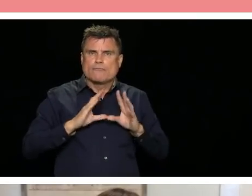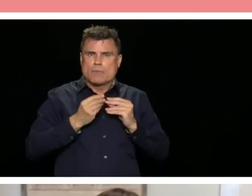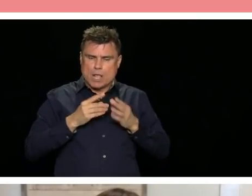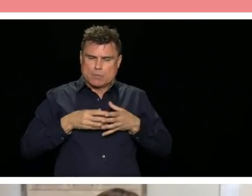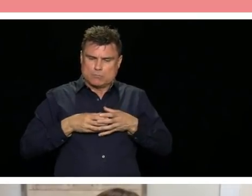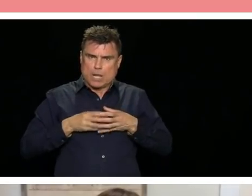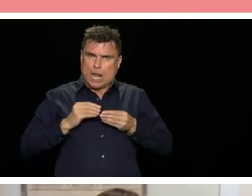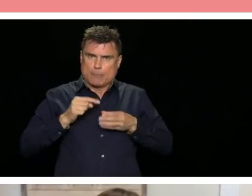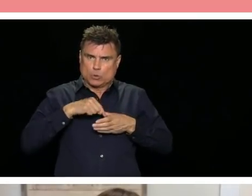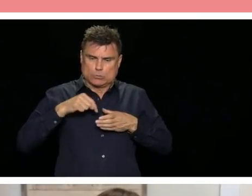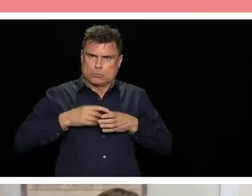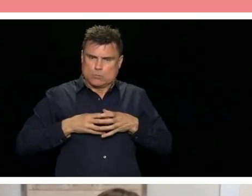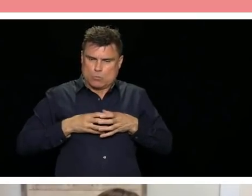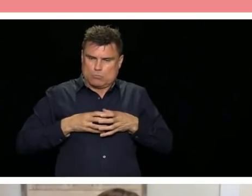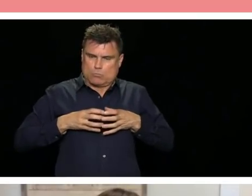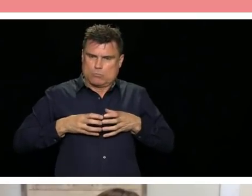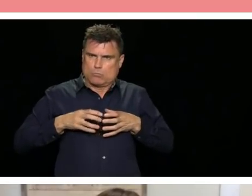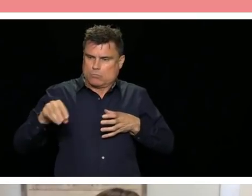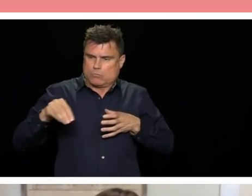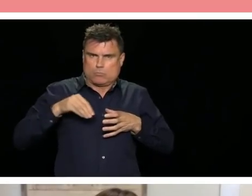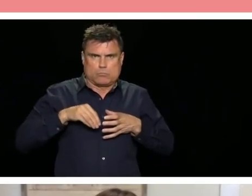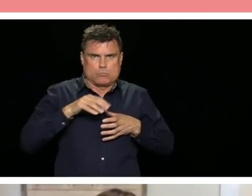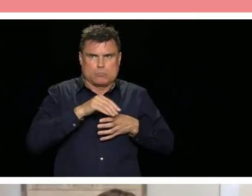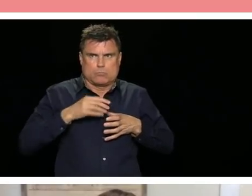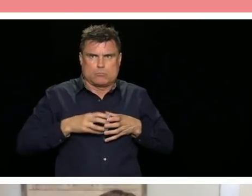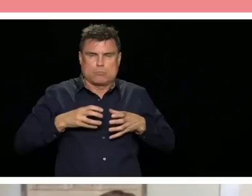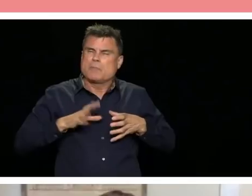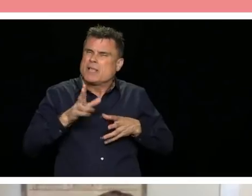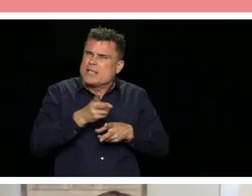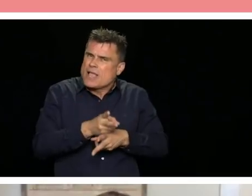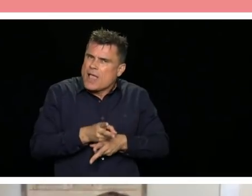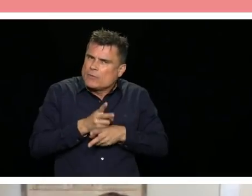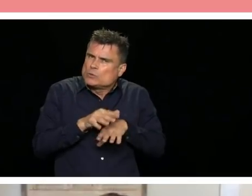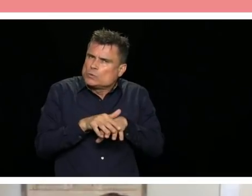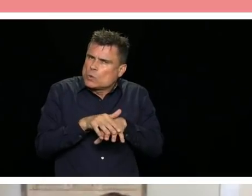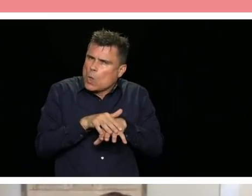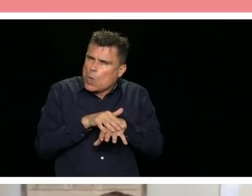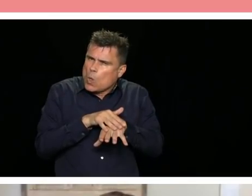watch the numbers and see what happens.